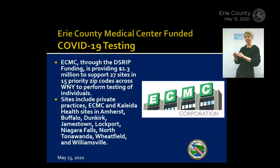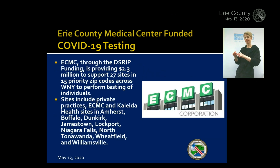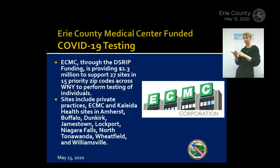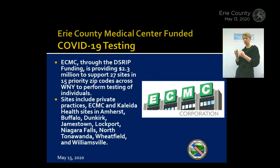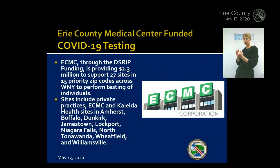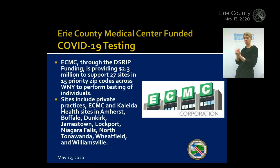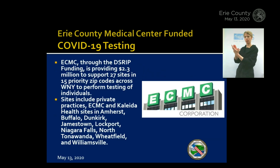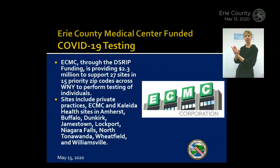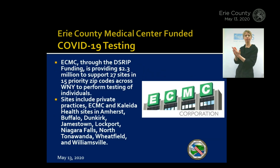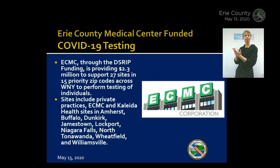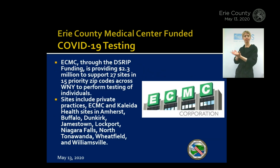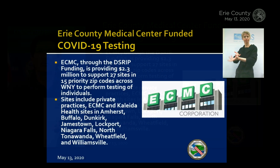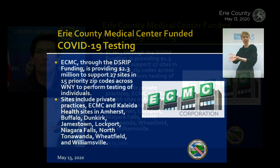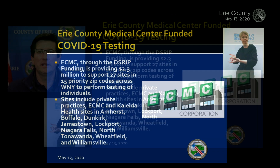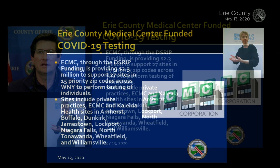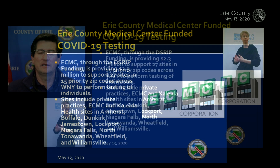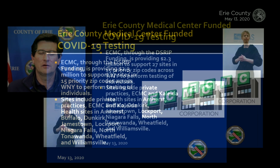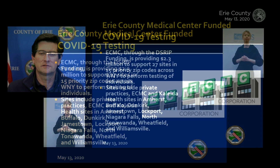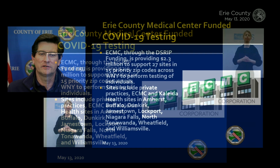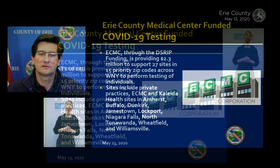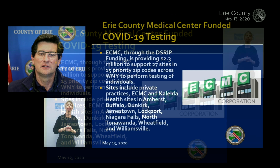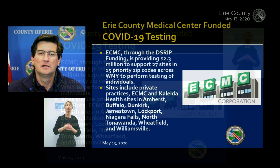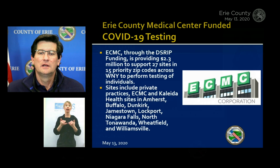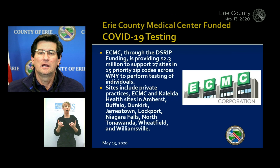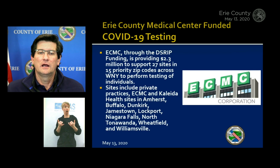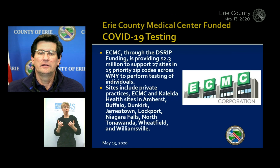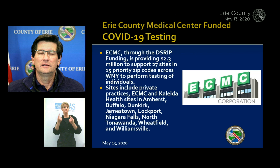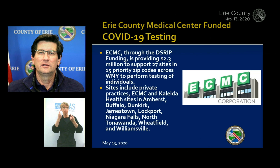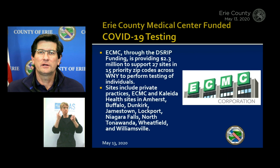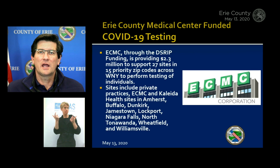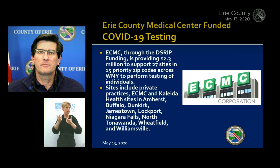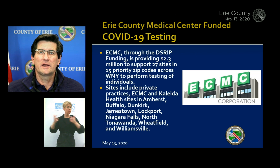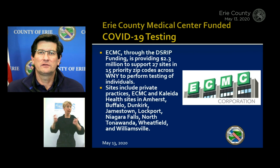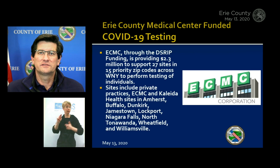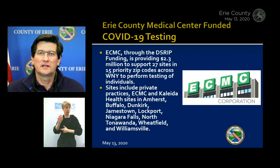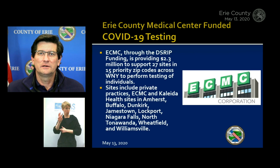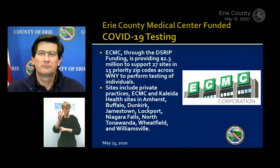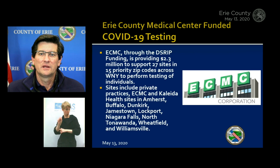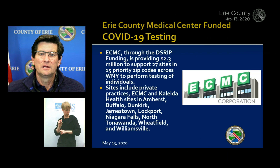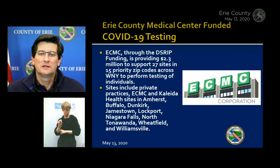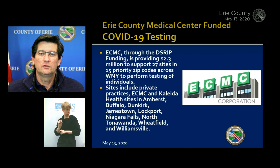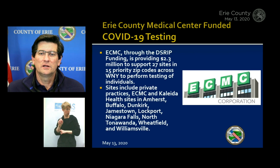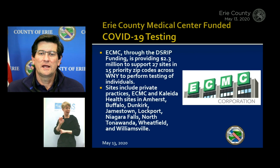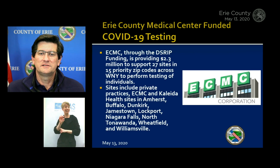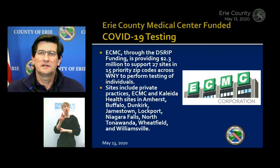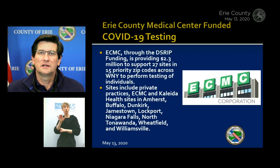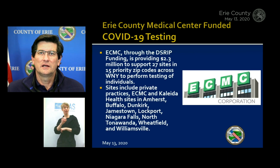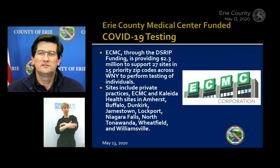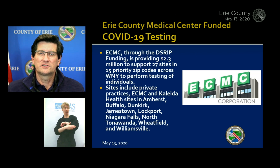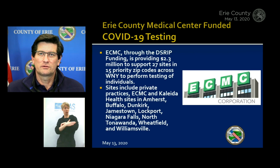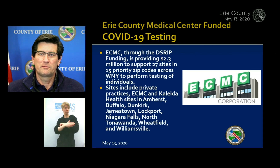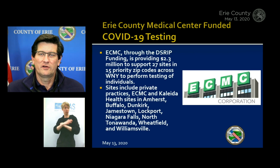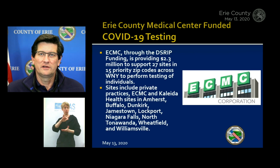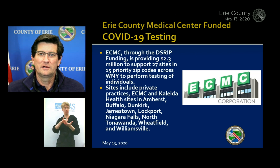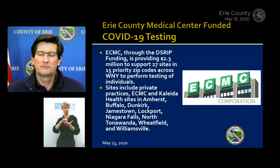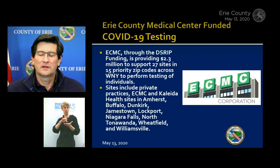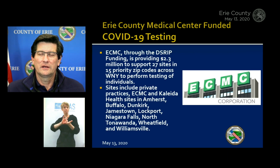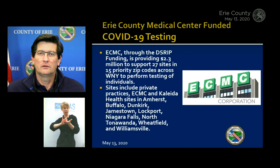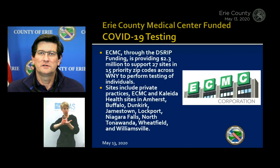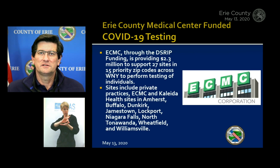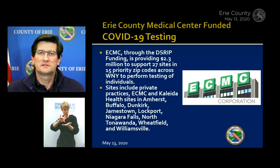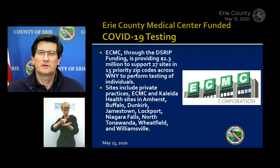this. Now another big announcement. The Erie County Medical Center, utilizing DSRIP